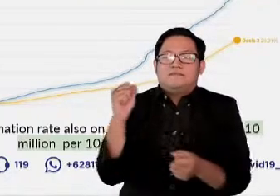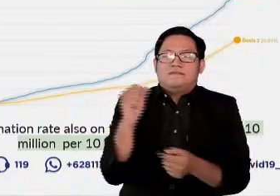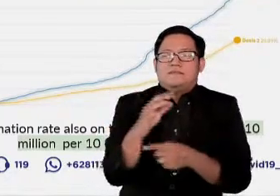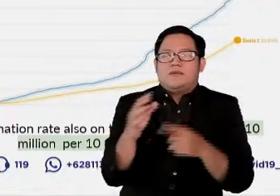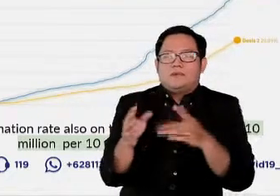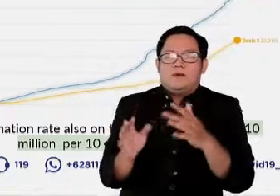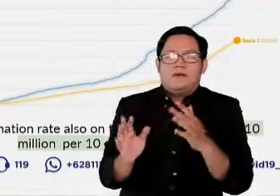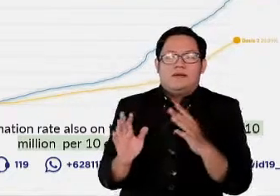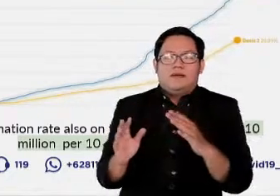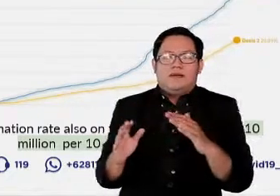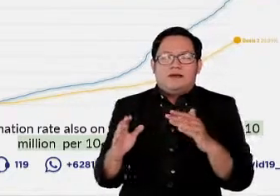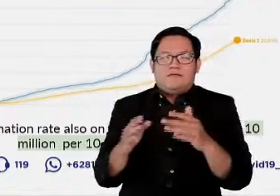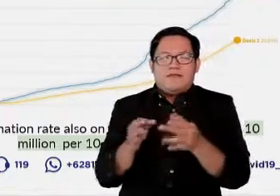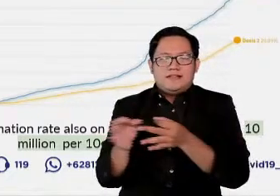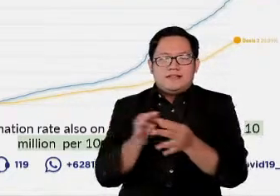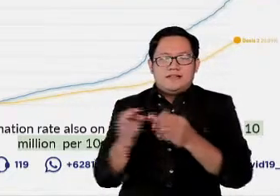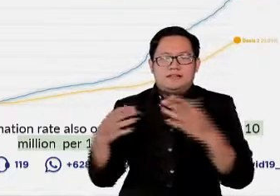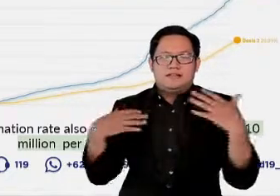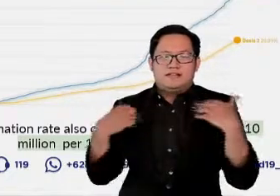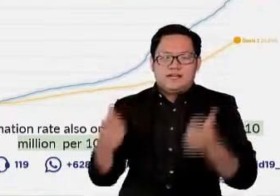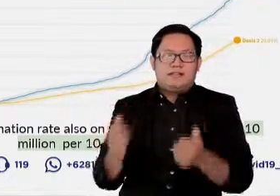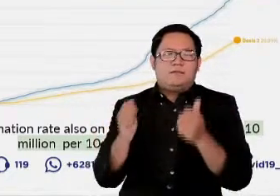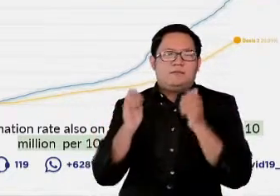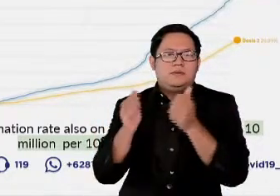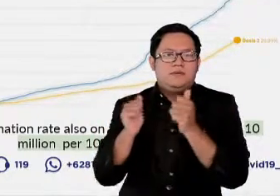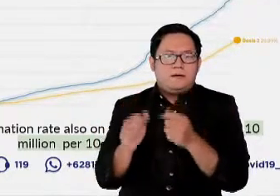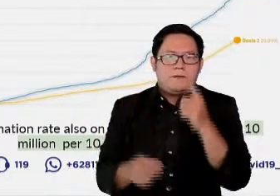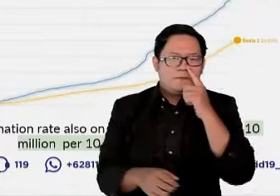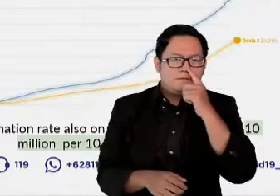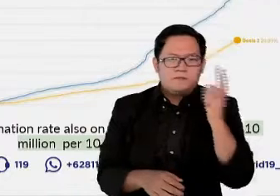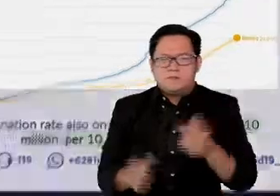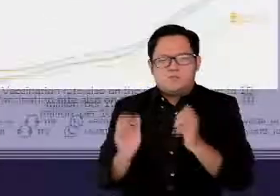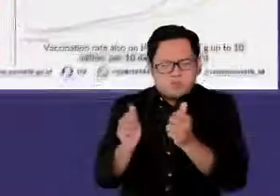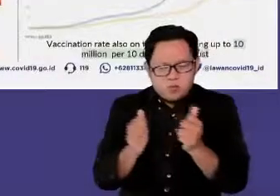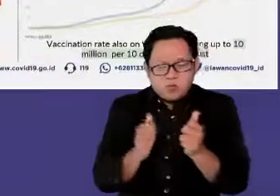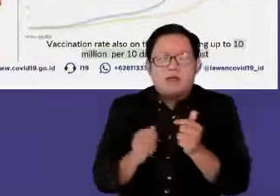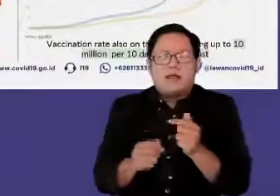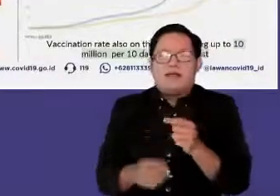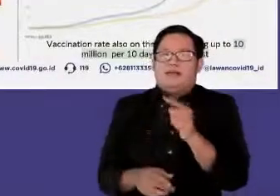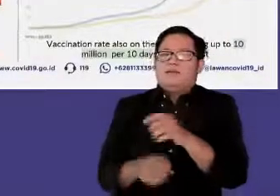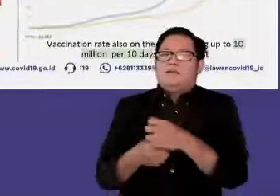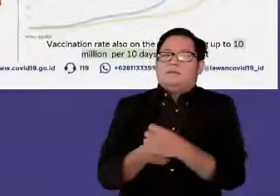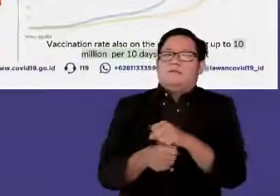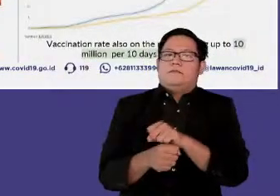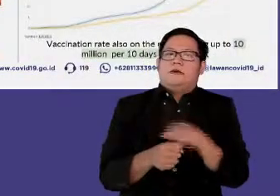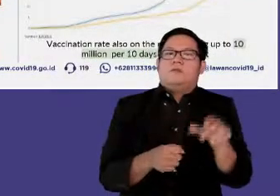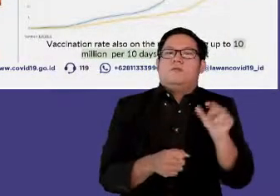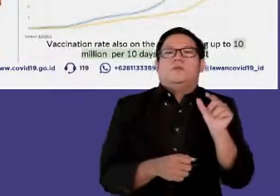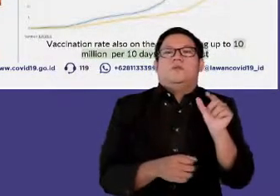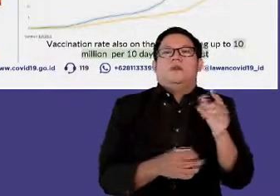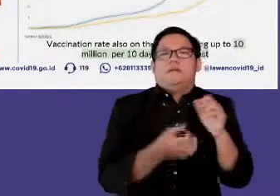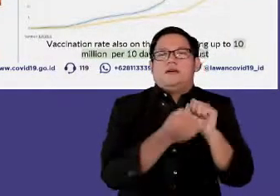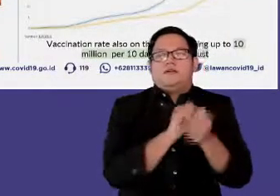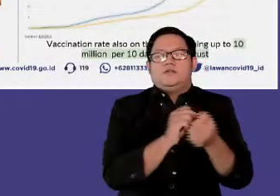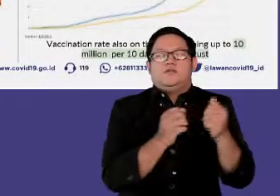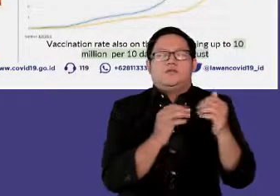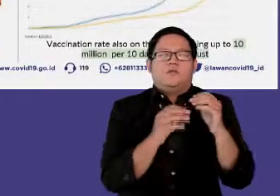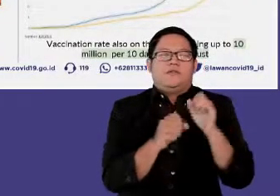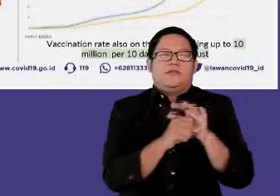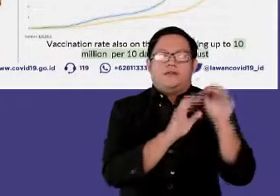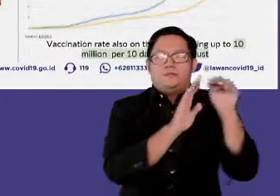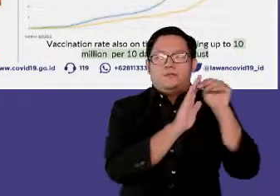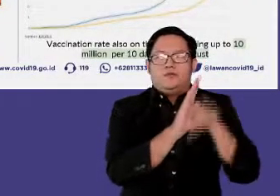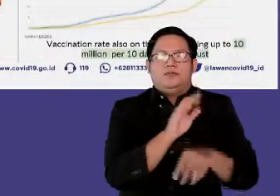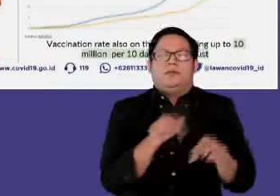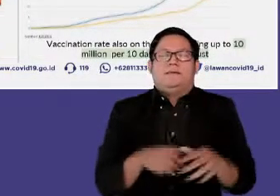readiness of health facilities also played a key role in dealing with the surge in cases. The number of